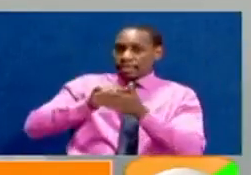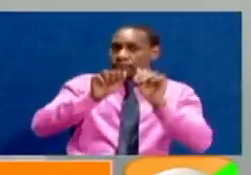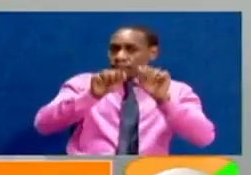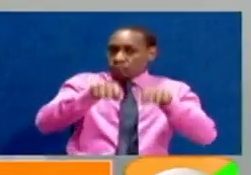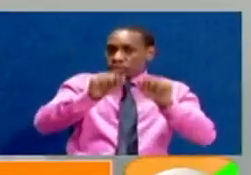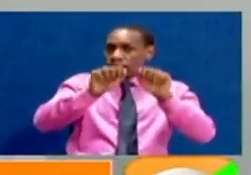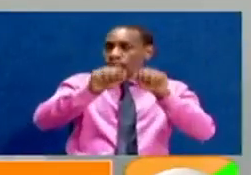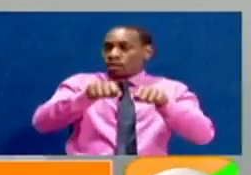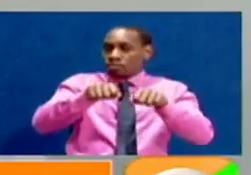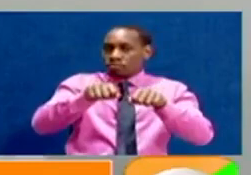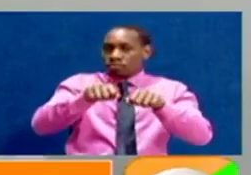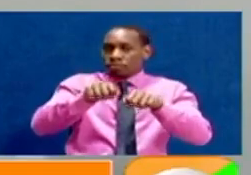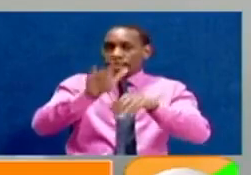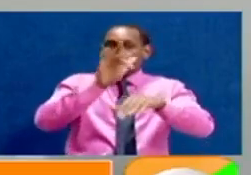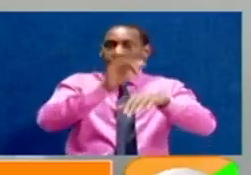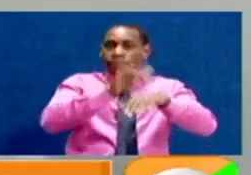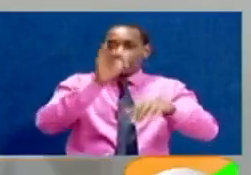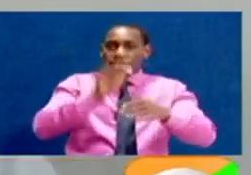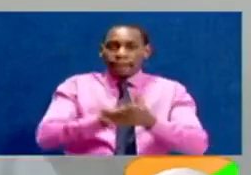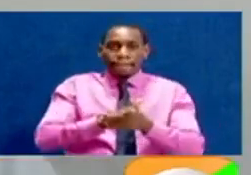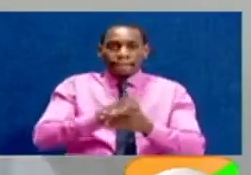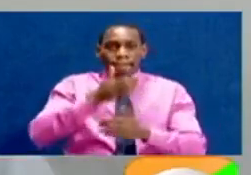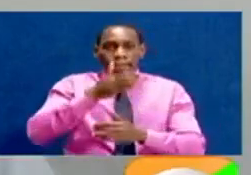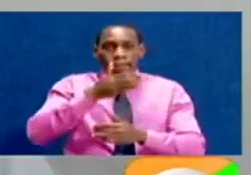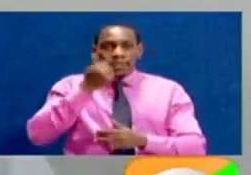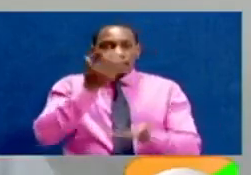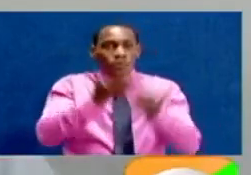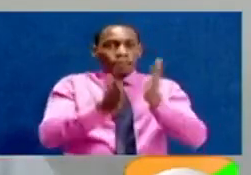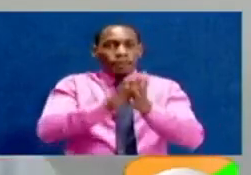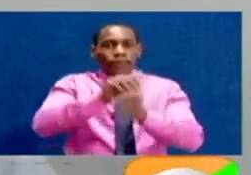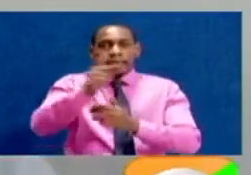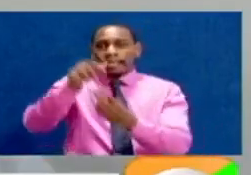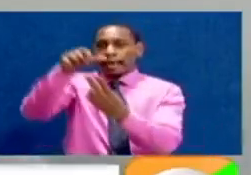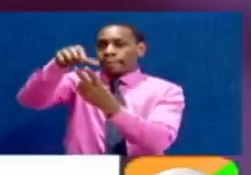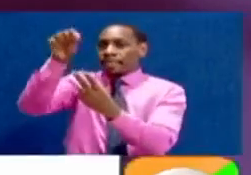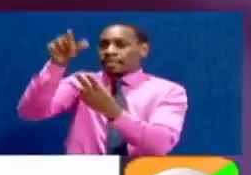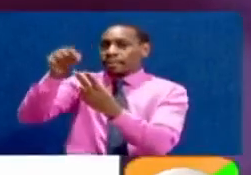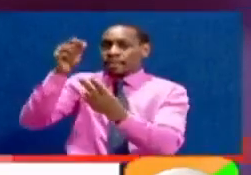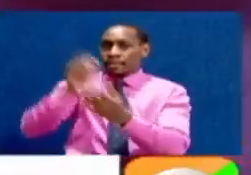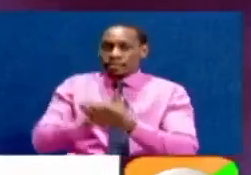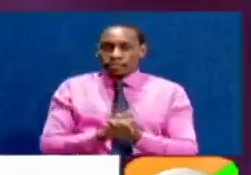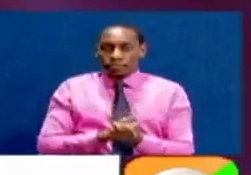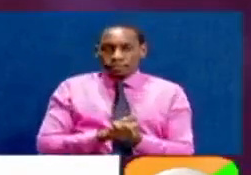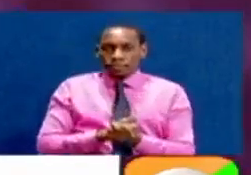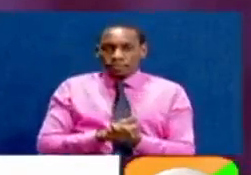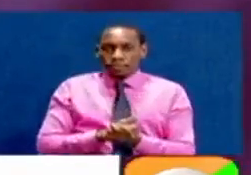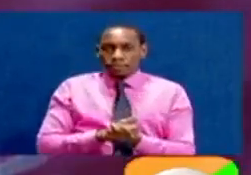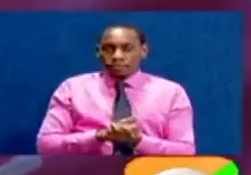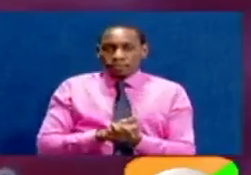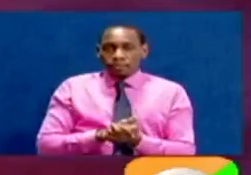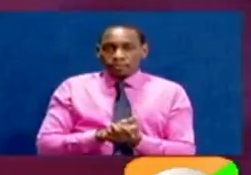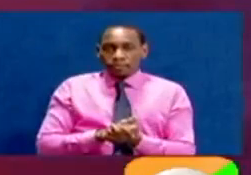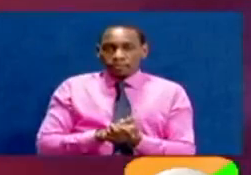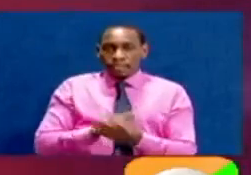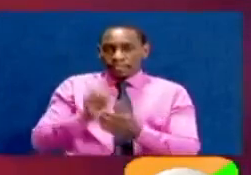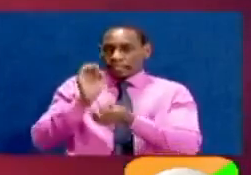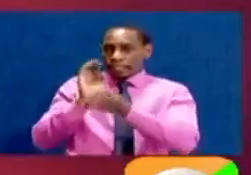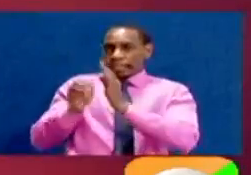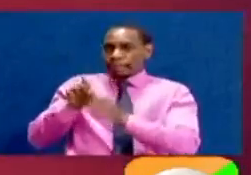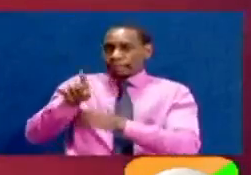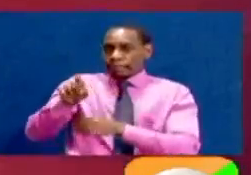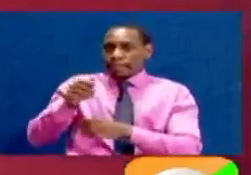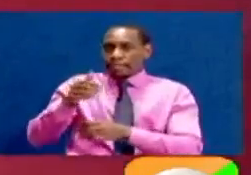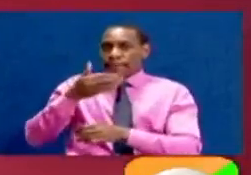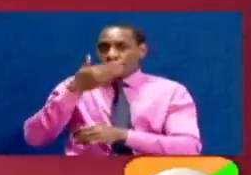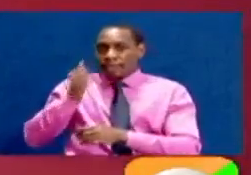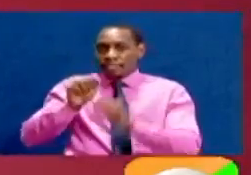to infect better than others will be selected for, what we call natural selection. So if the virus is better